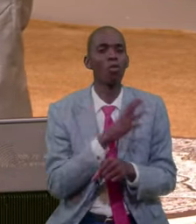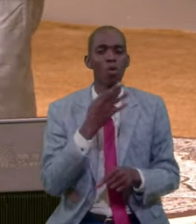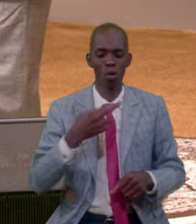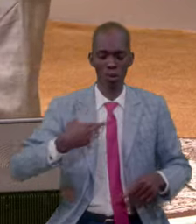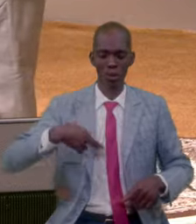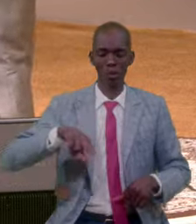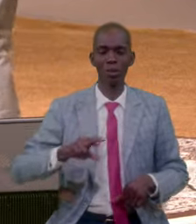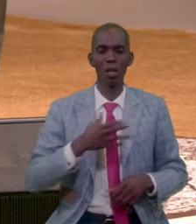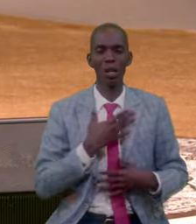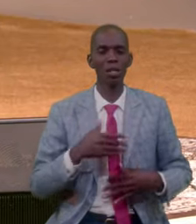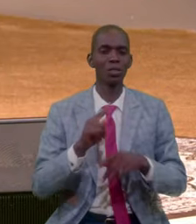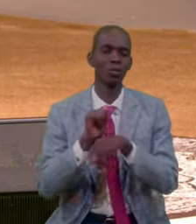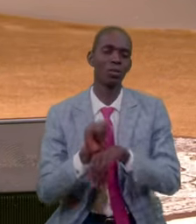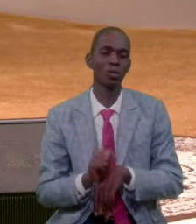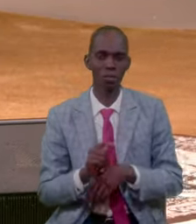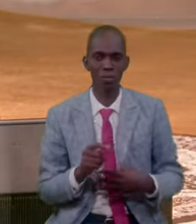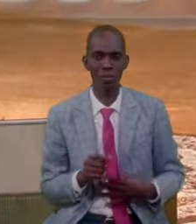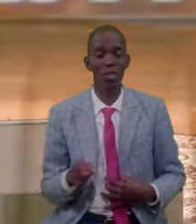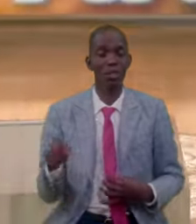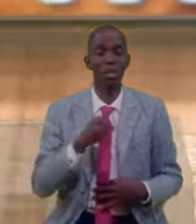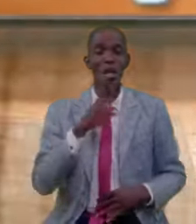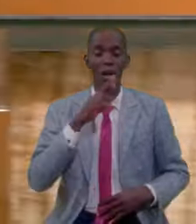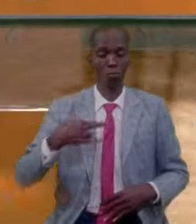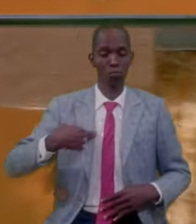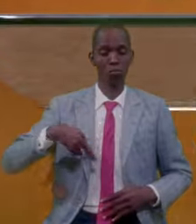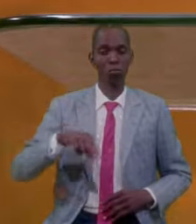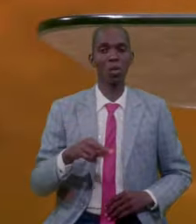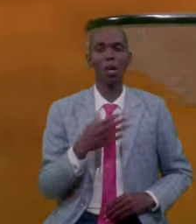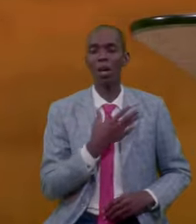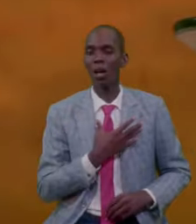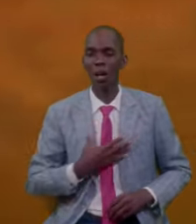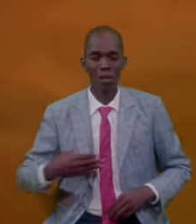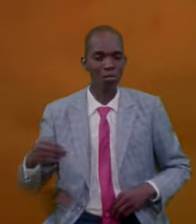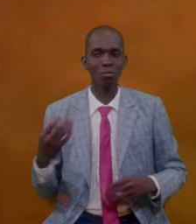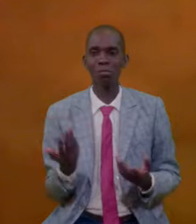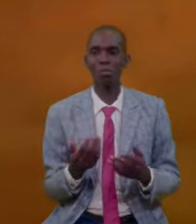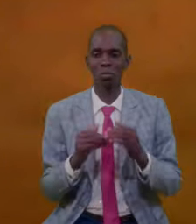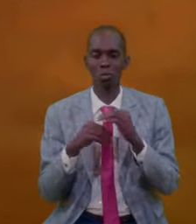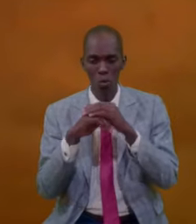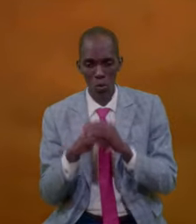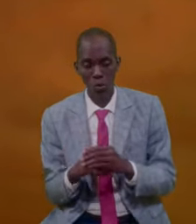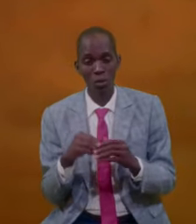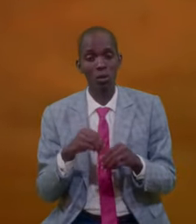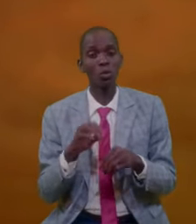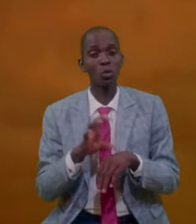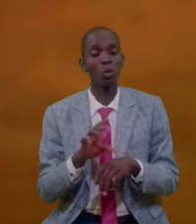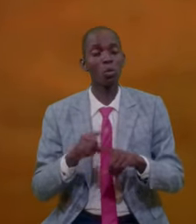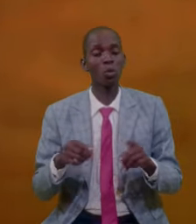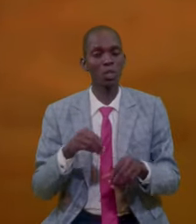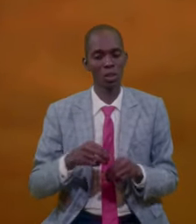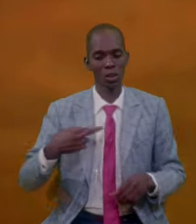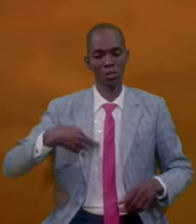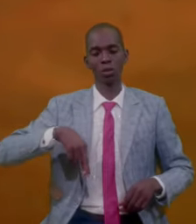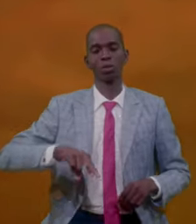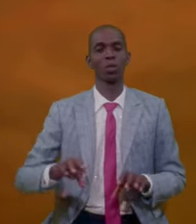religious. They're religious, they're denominationally religious, and they are